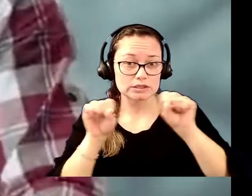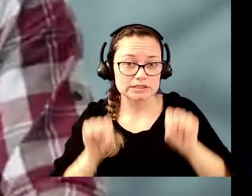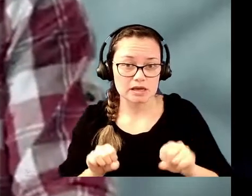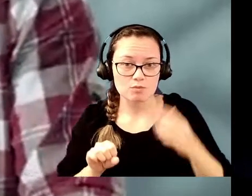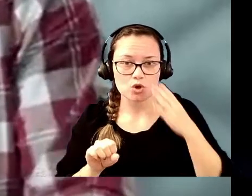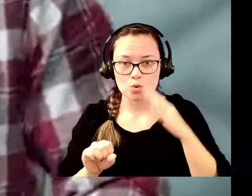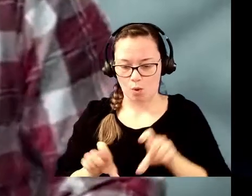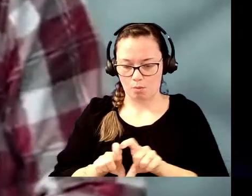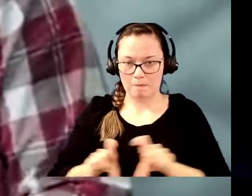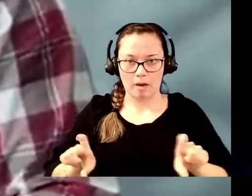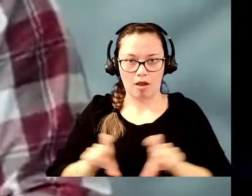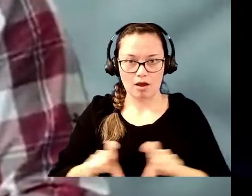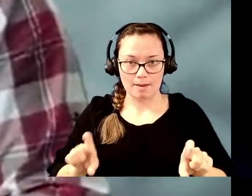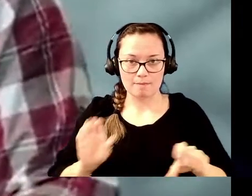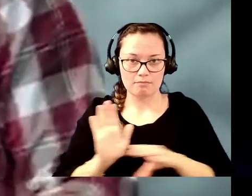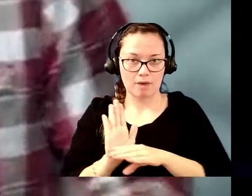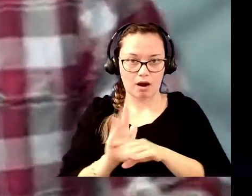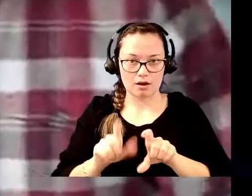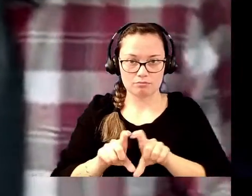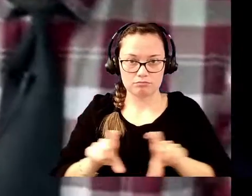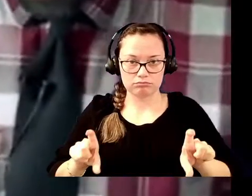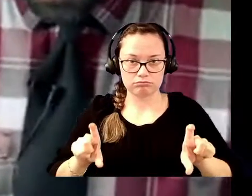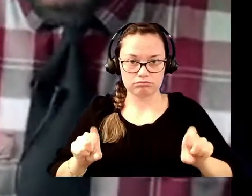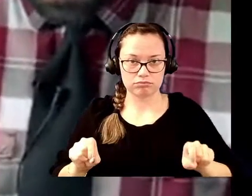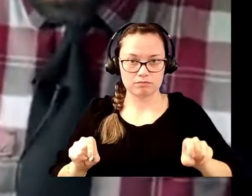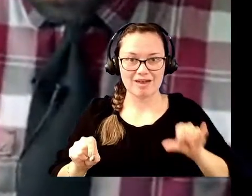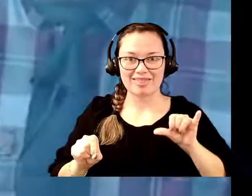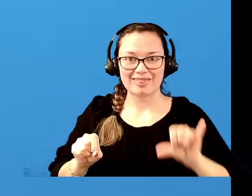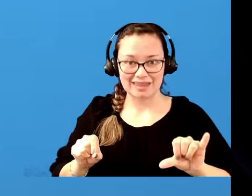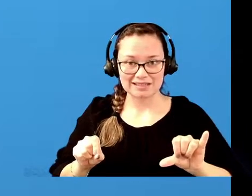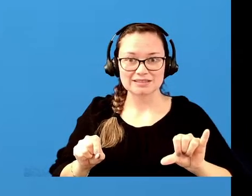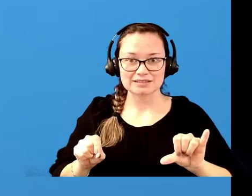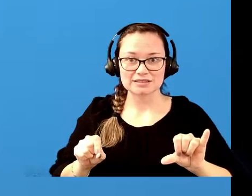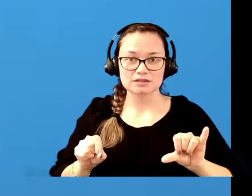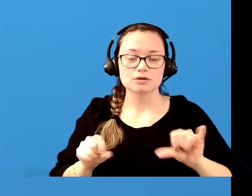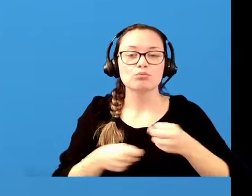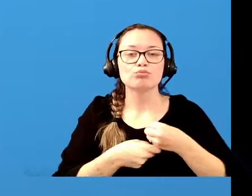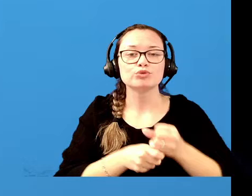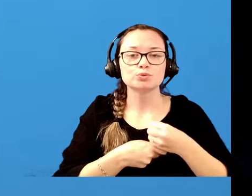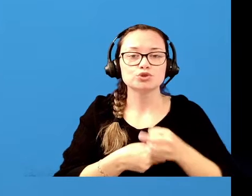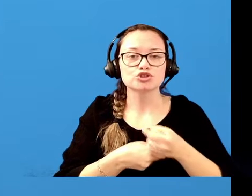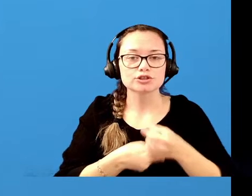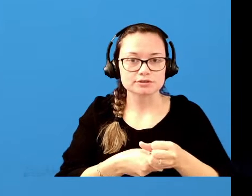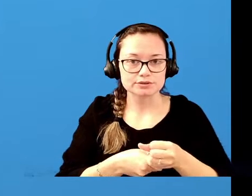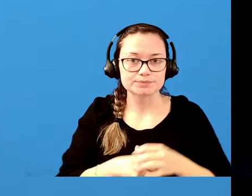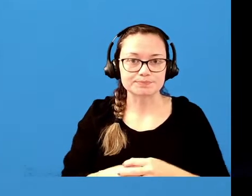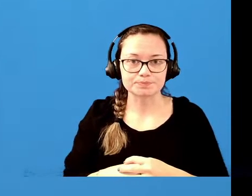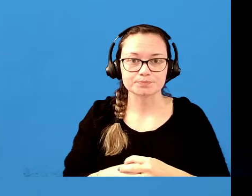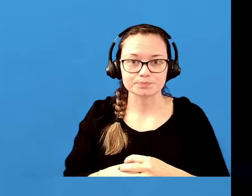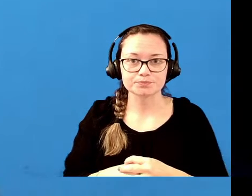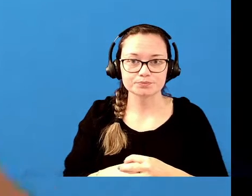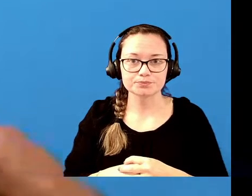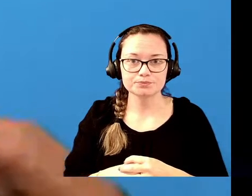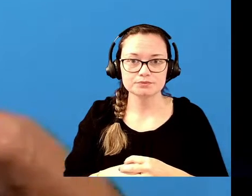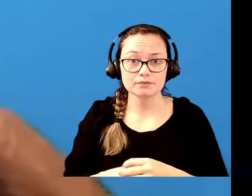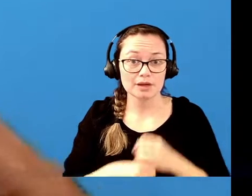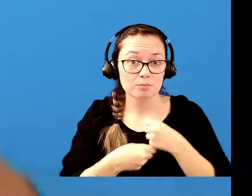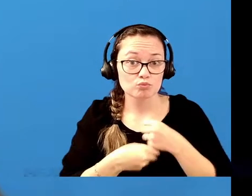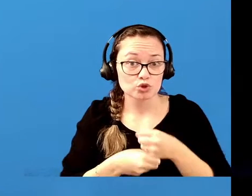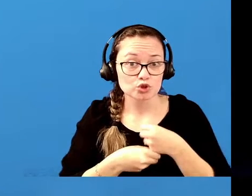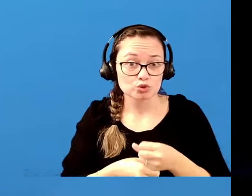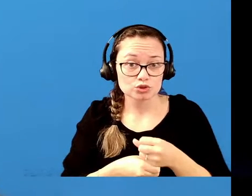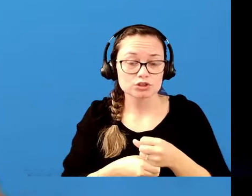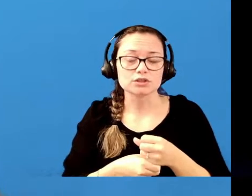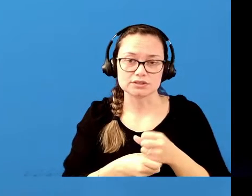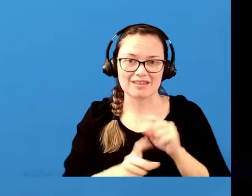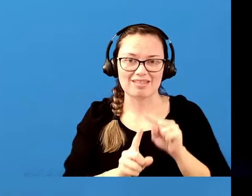trophic level, the base of our pyramid is always going to be the producers. Okay? Producers are always going to be at